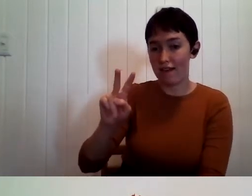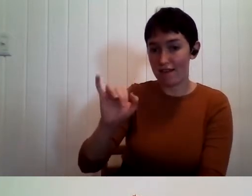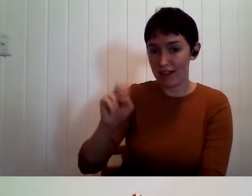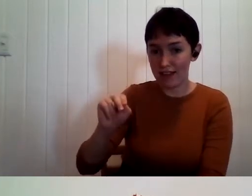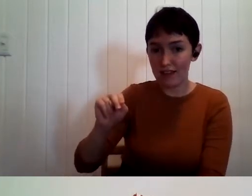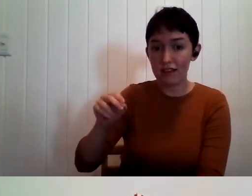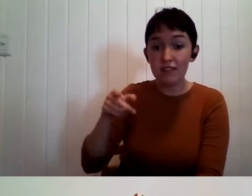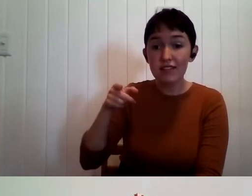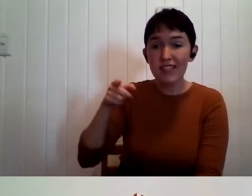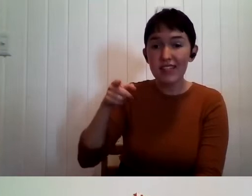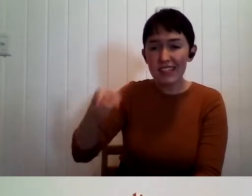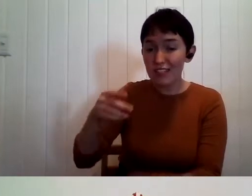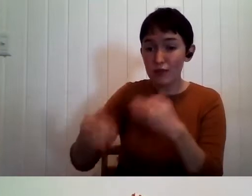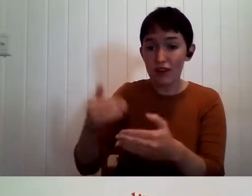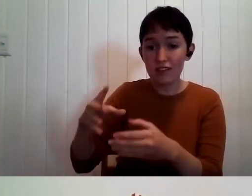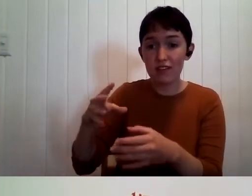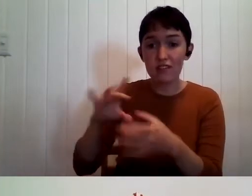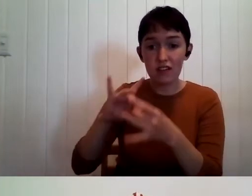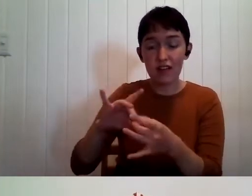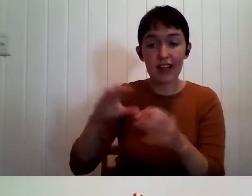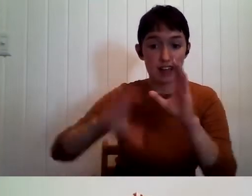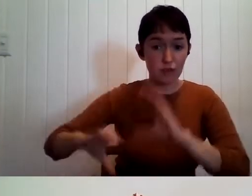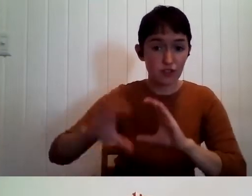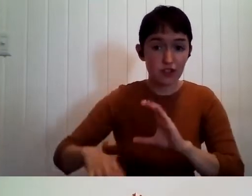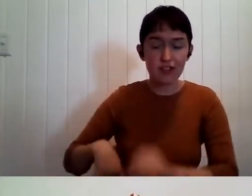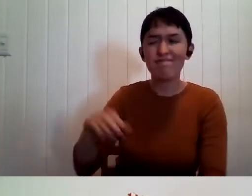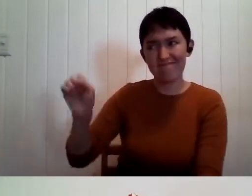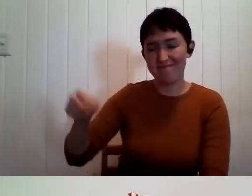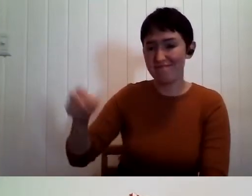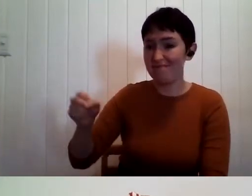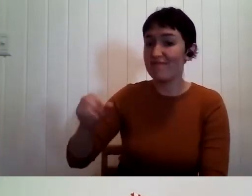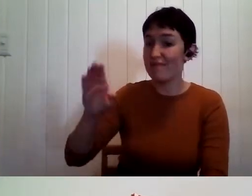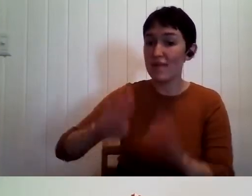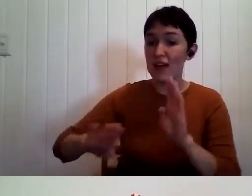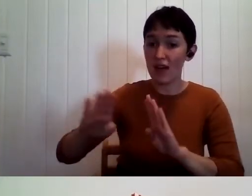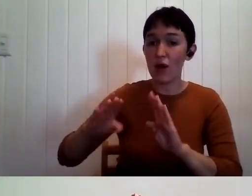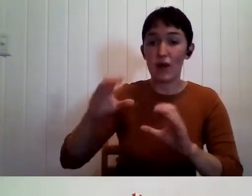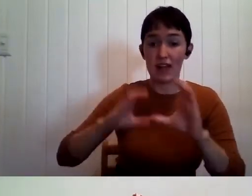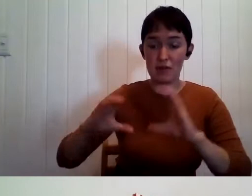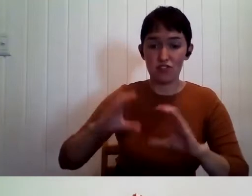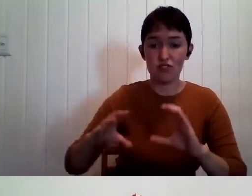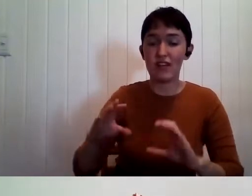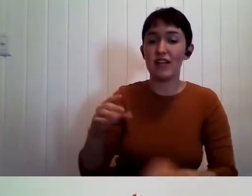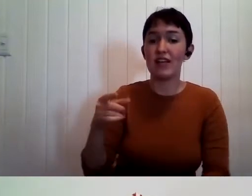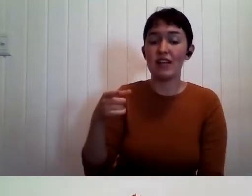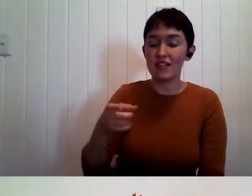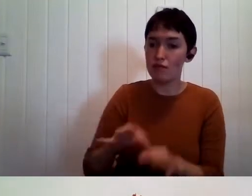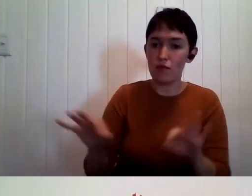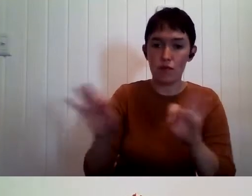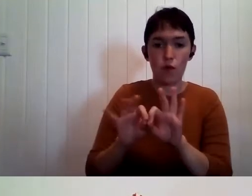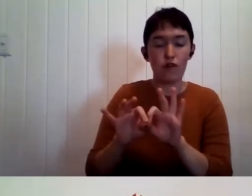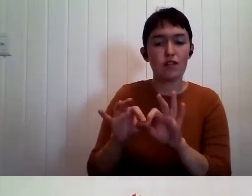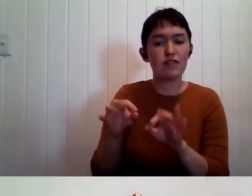yeah, biochemistry is so, so important and really like at the heart of why a lot of these things work. And